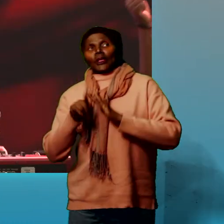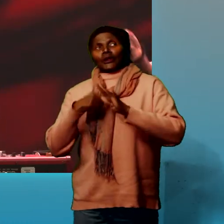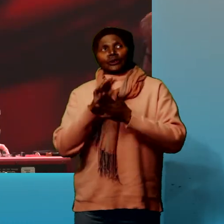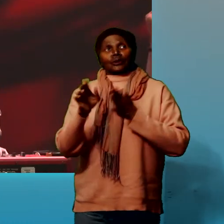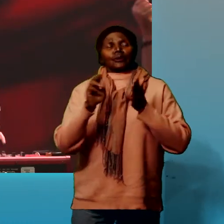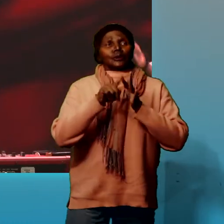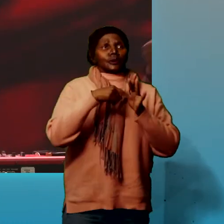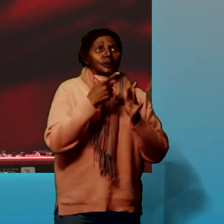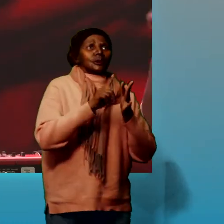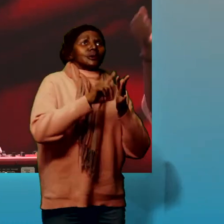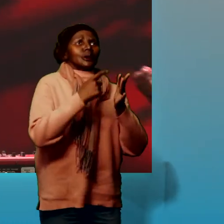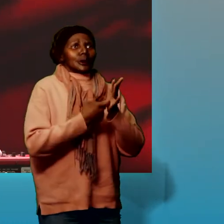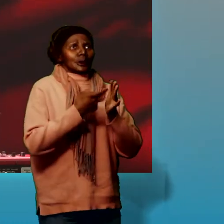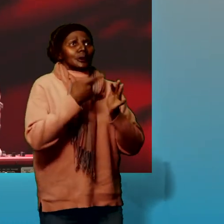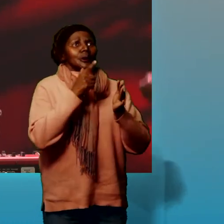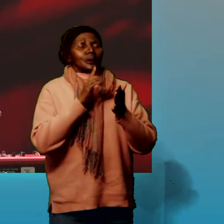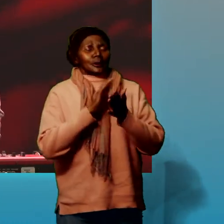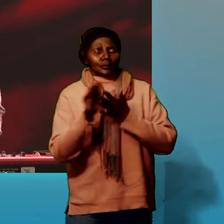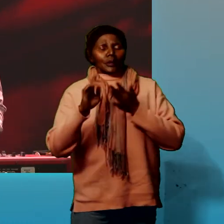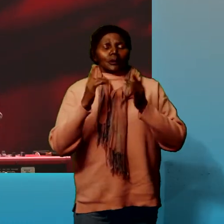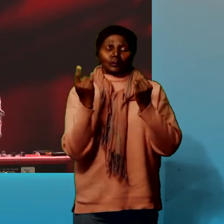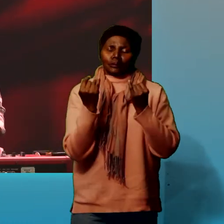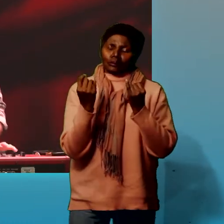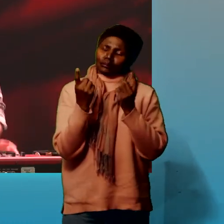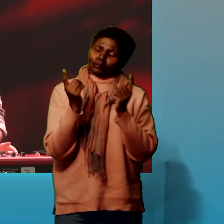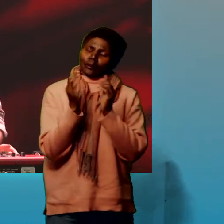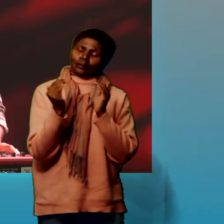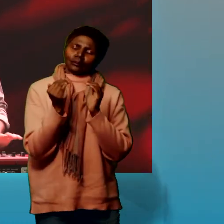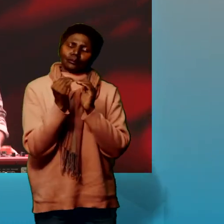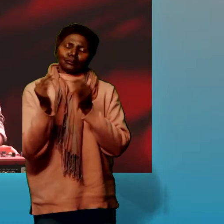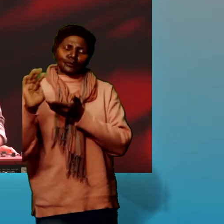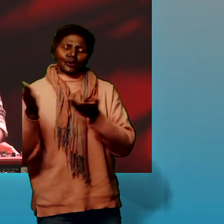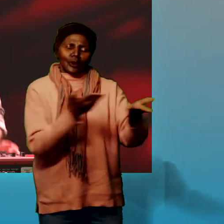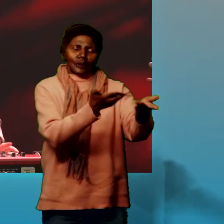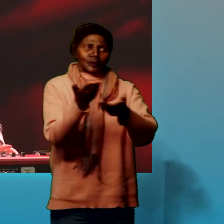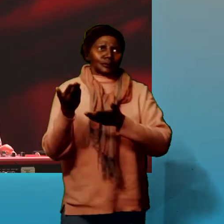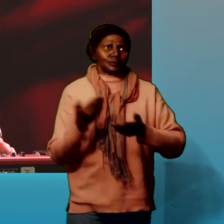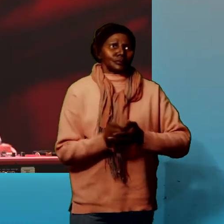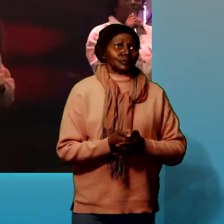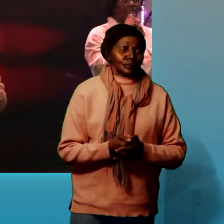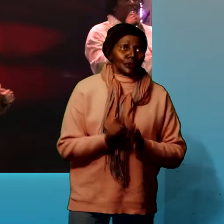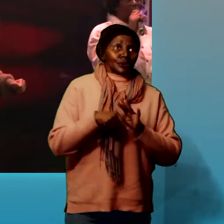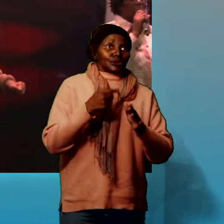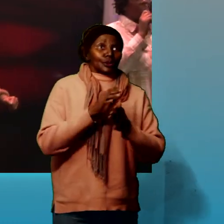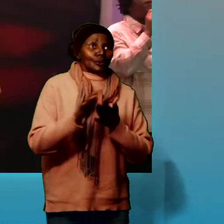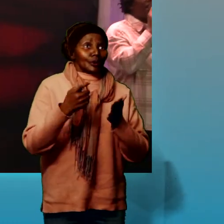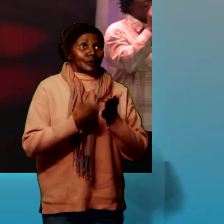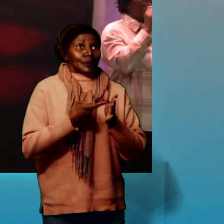Jehovah Rapha heals your body.